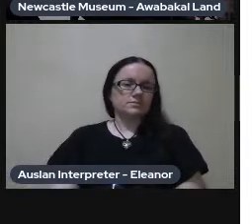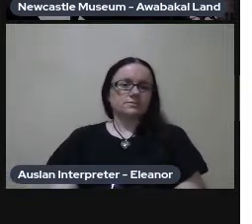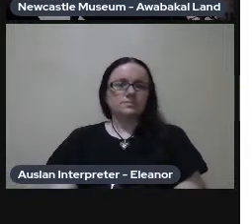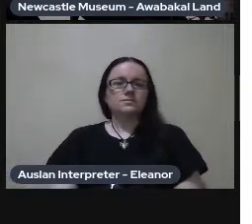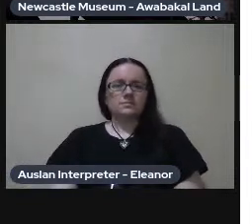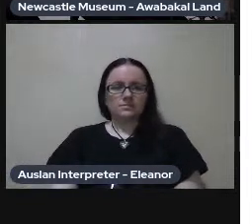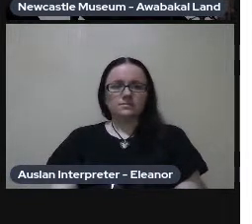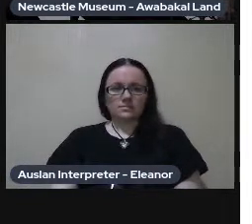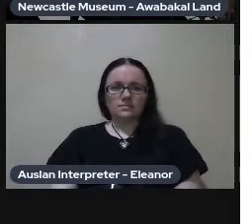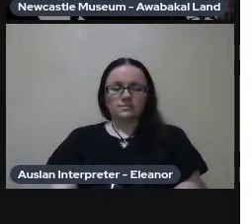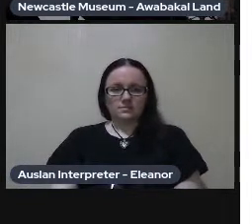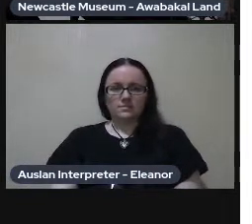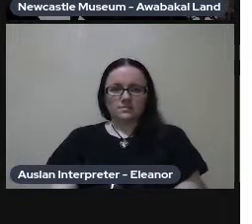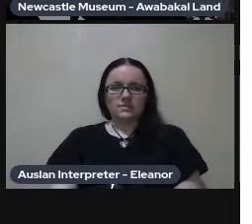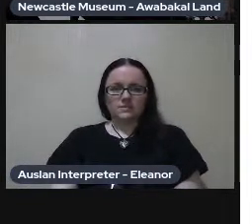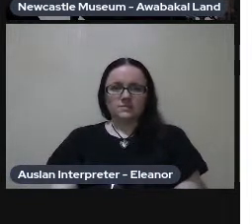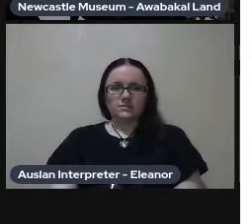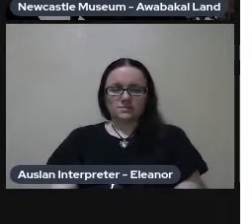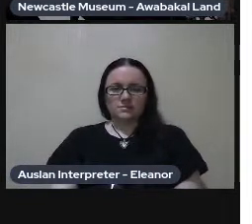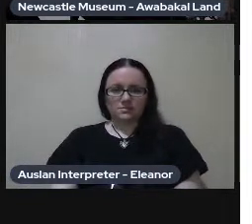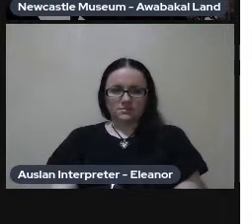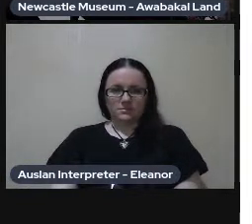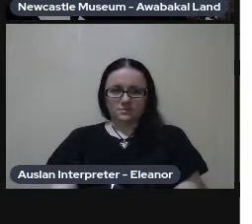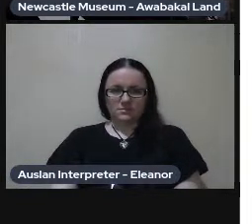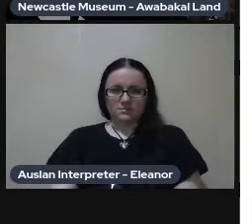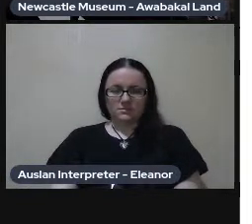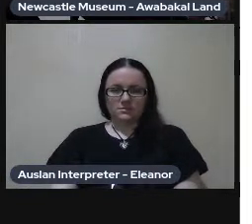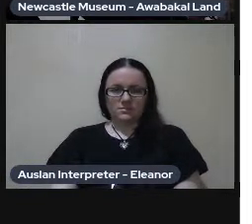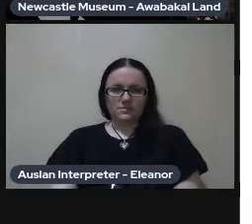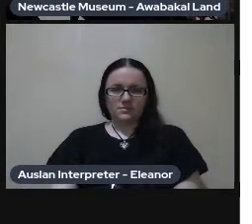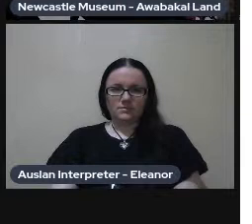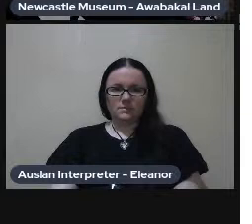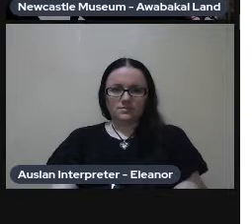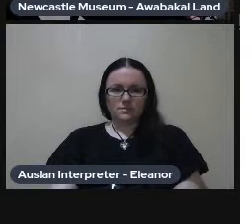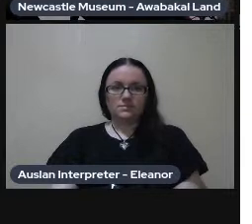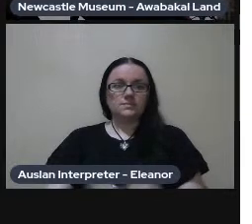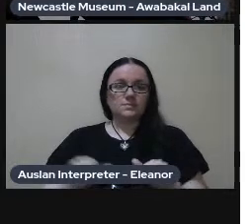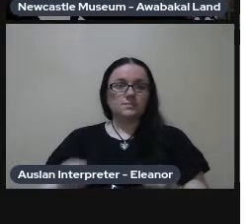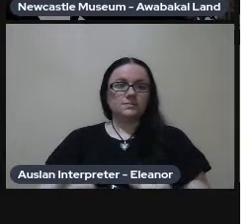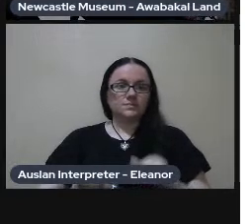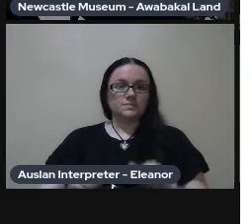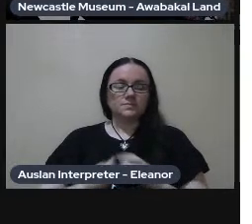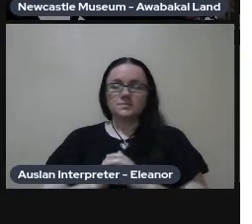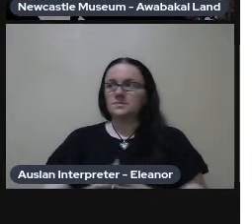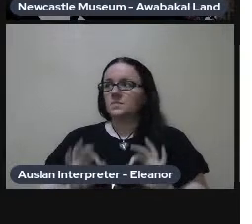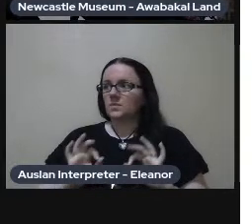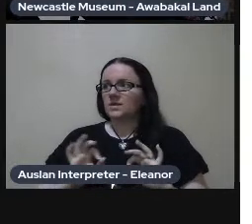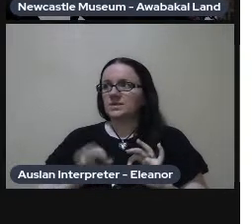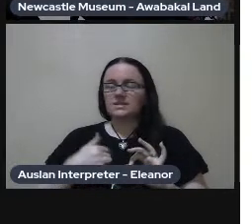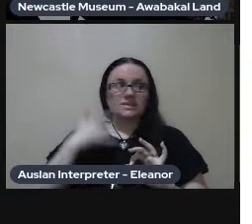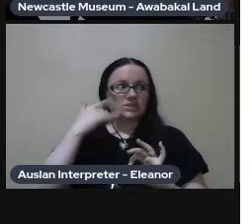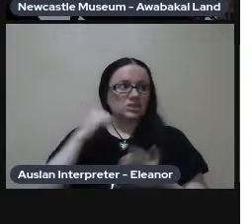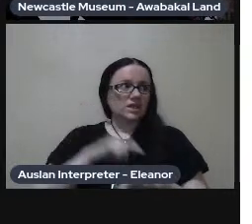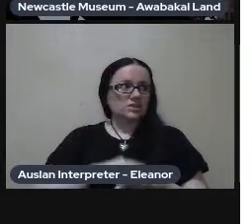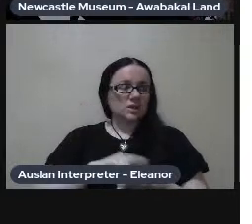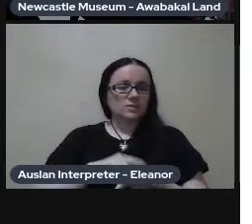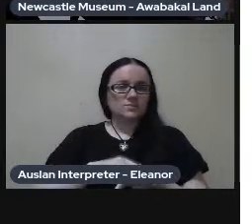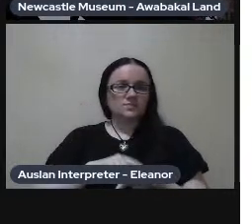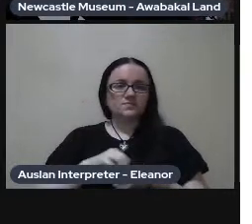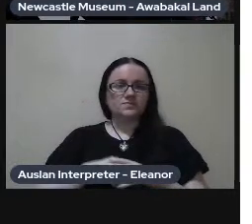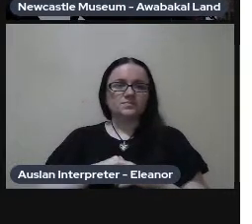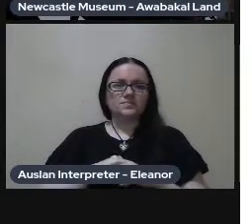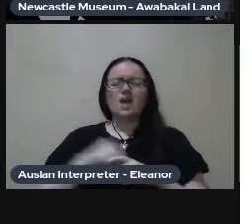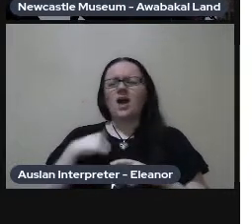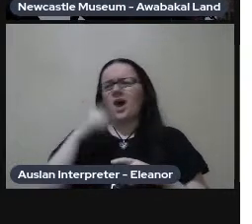Okay, so okay. Okay. Perfect. Okay, I'm just checking the time because I can obviously talk